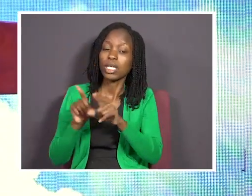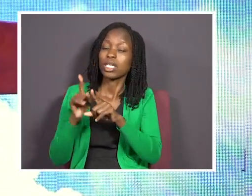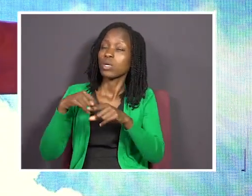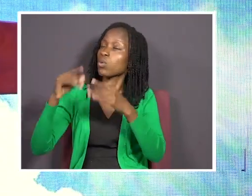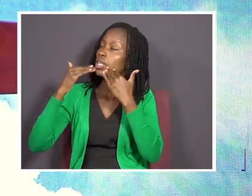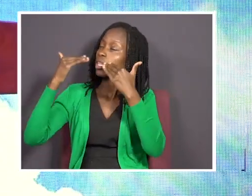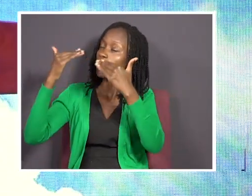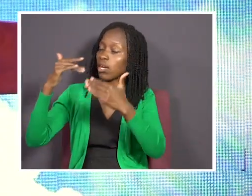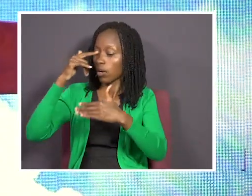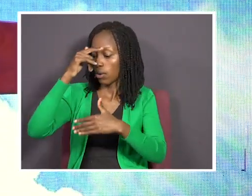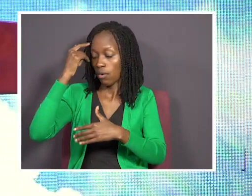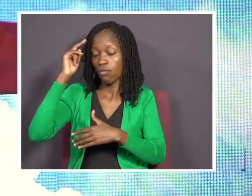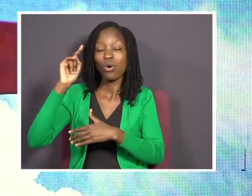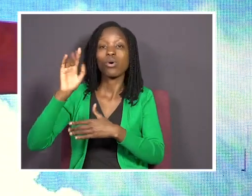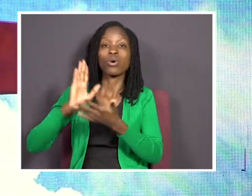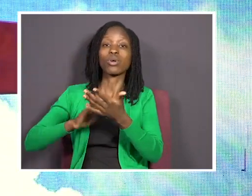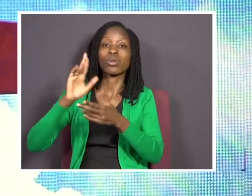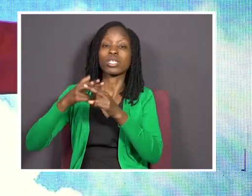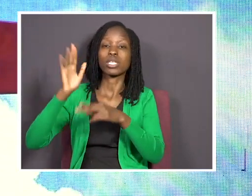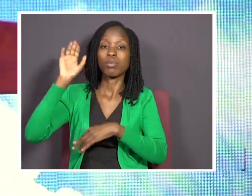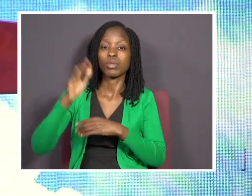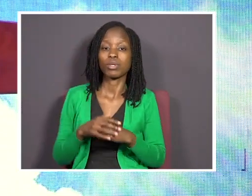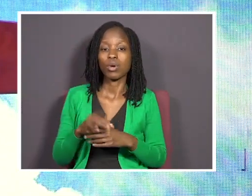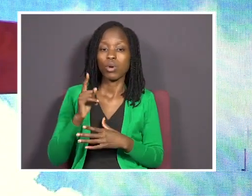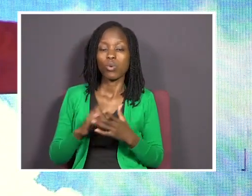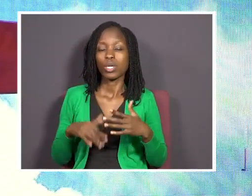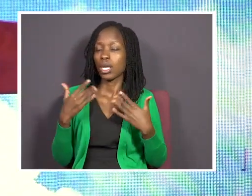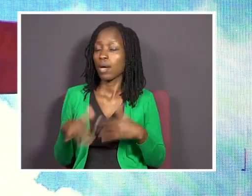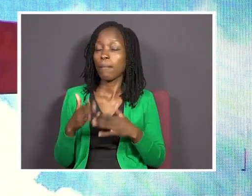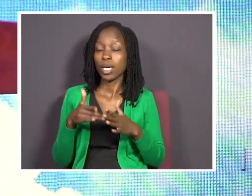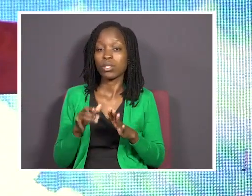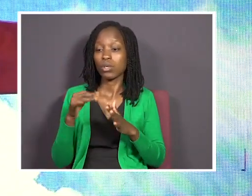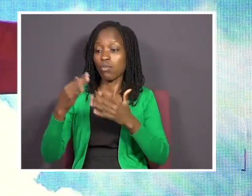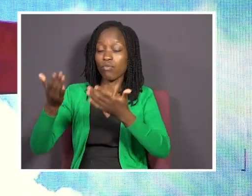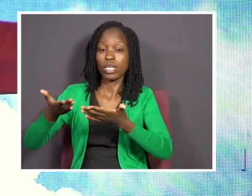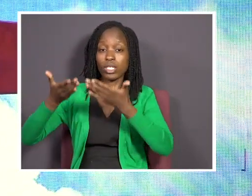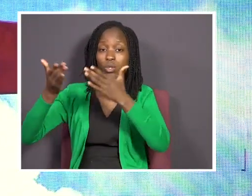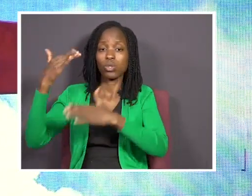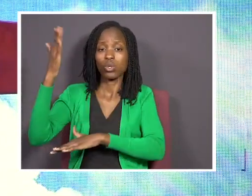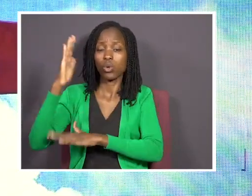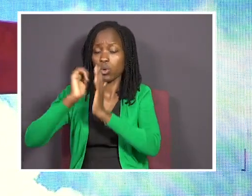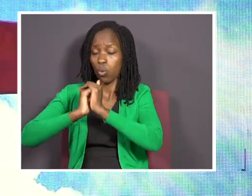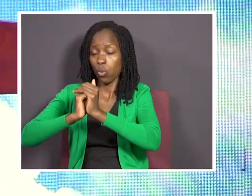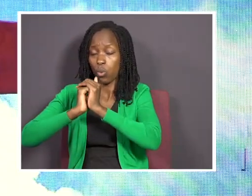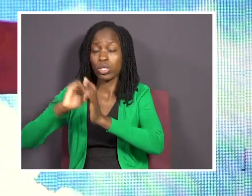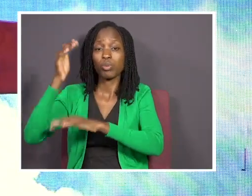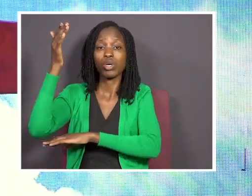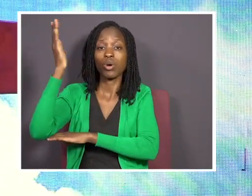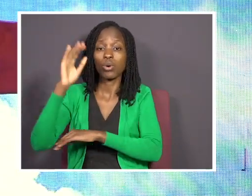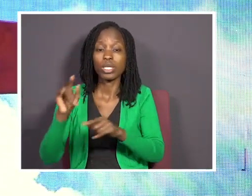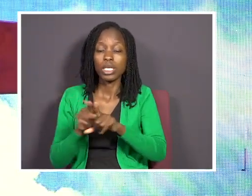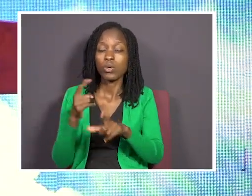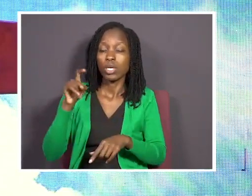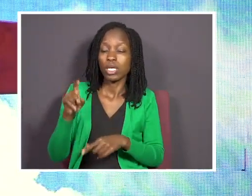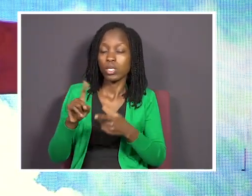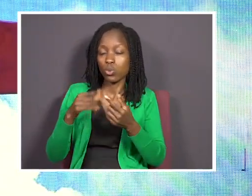also give you thanks for your glorious name. What a wonderful way of exalting God, adoring God.